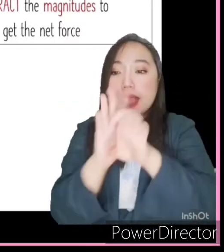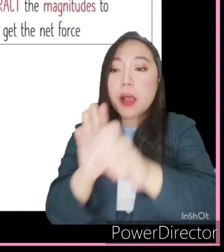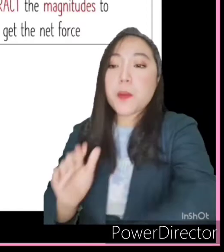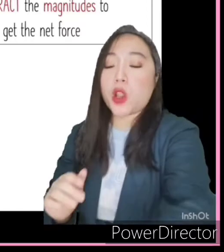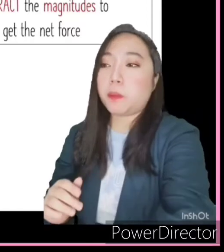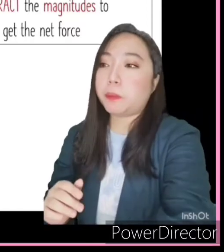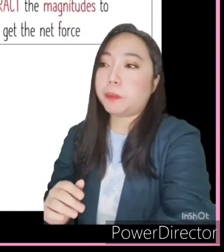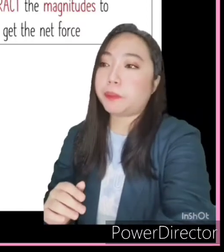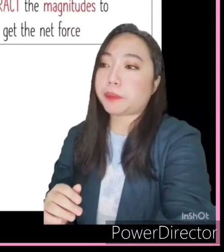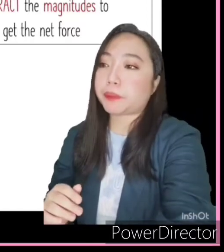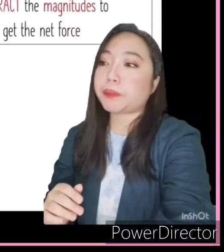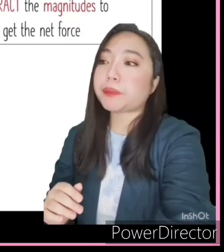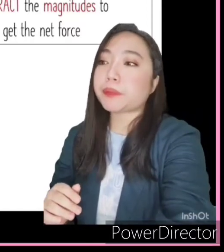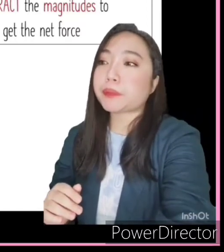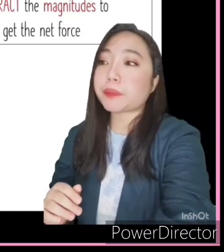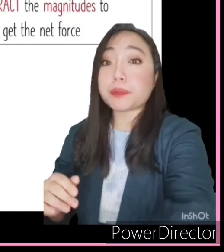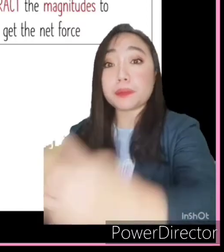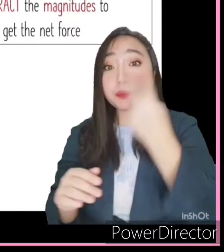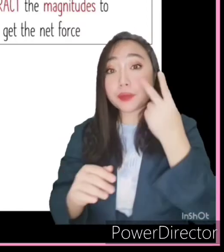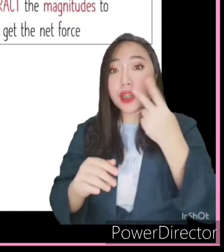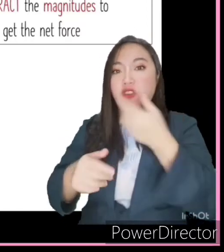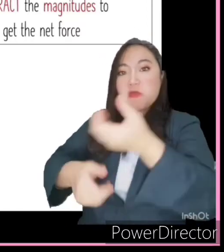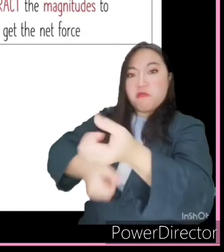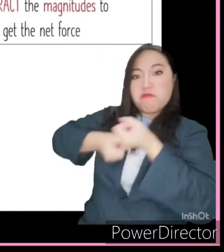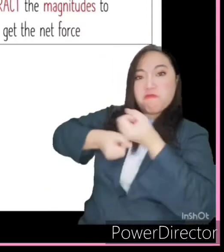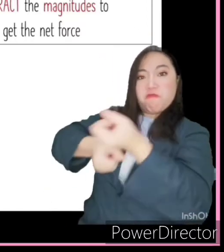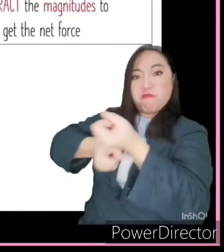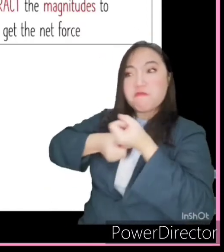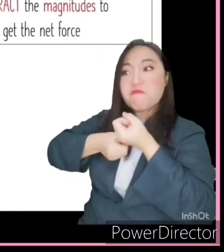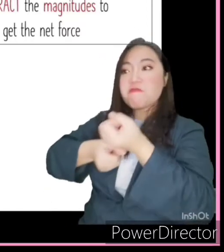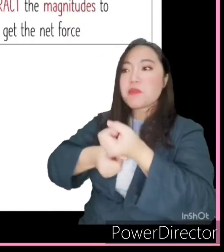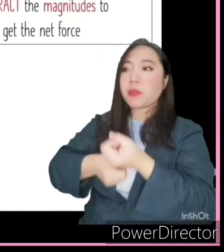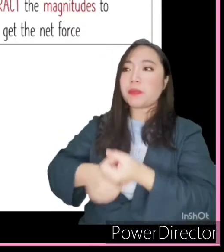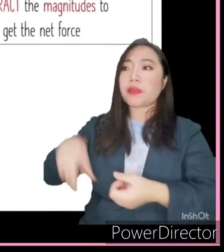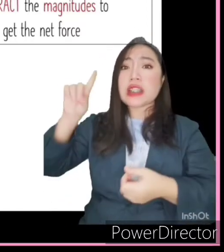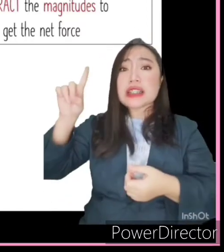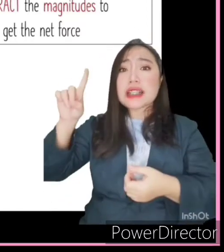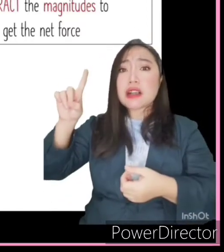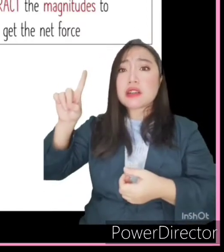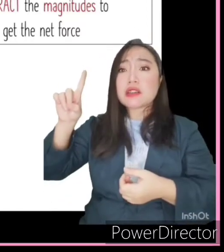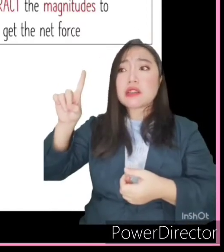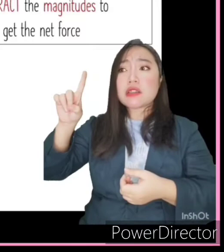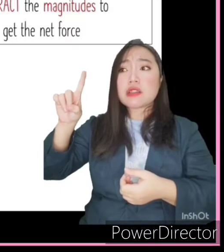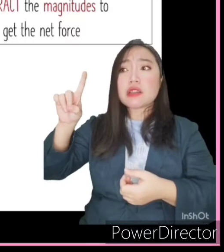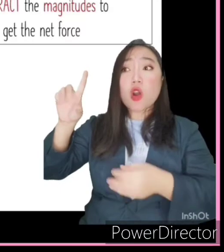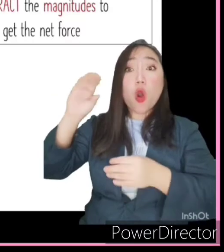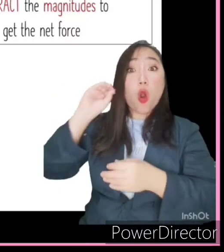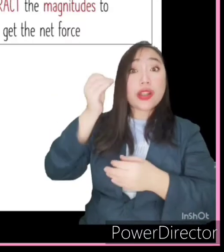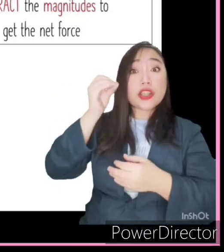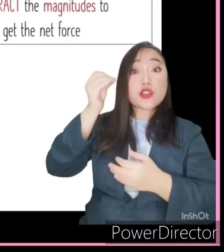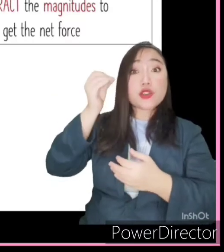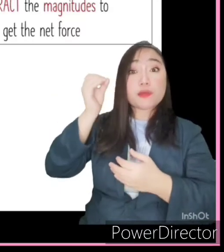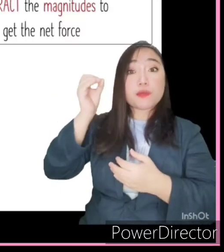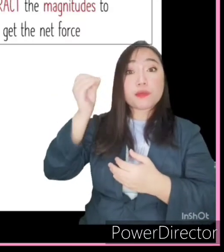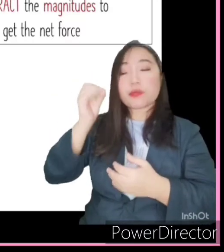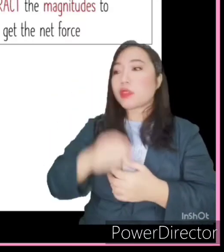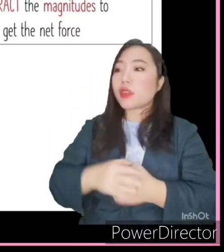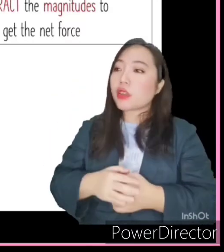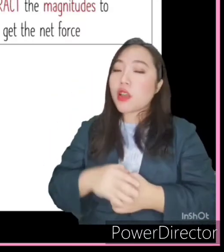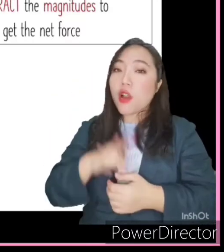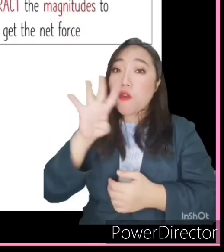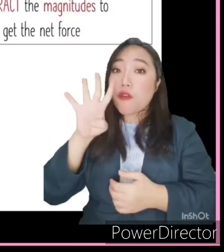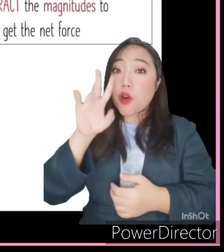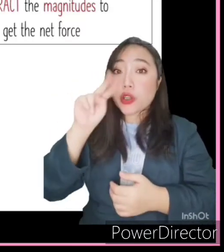Is it clear? For example, can you see this? The one on the left is